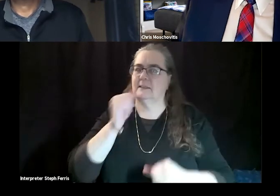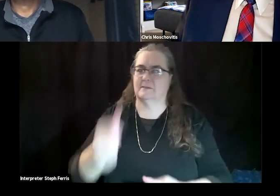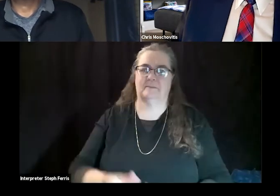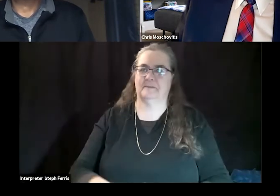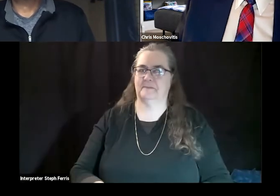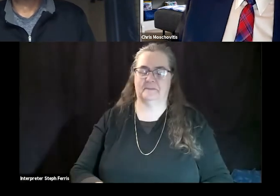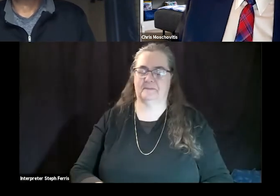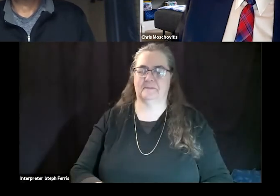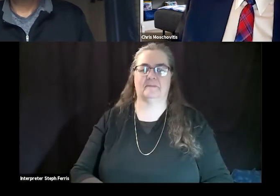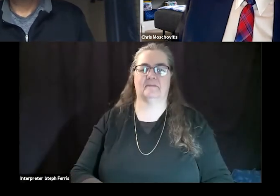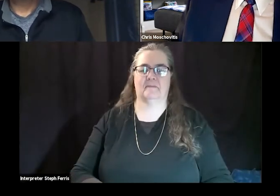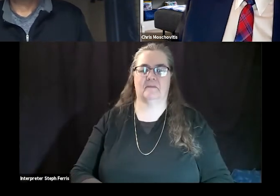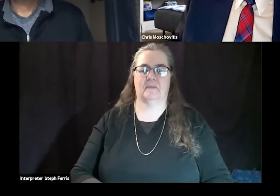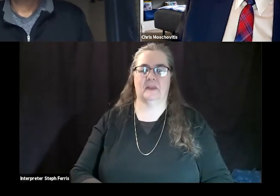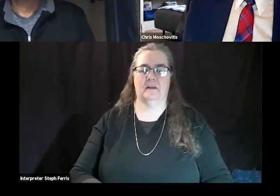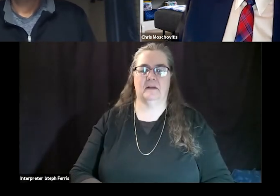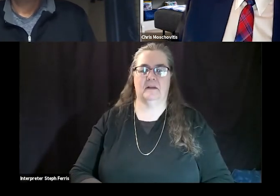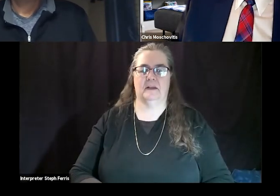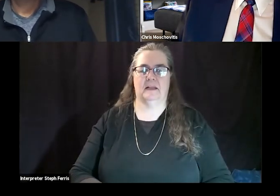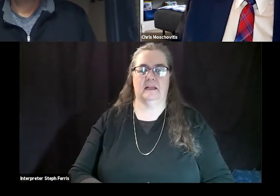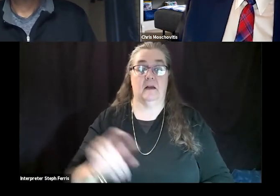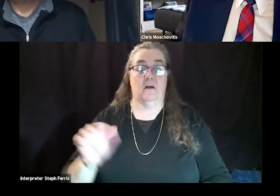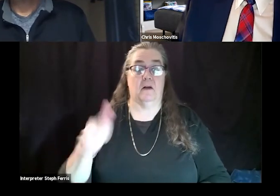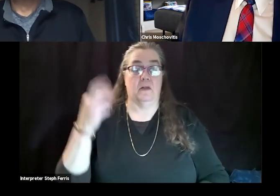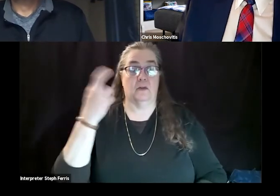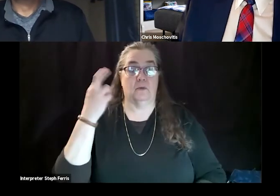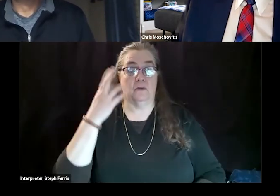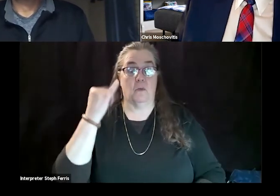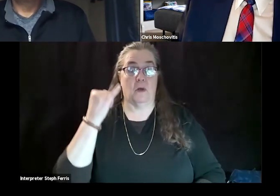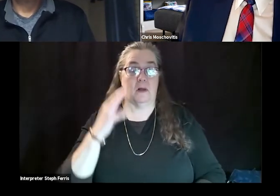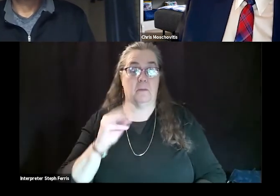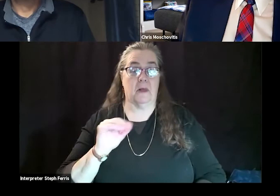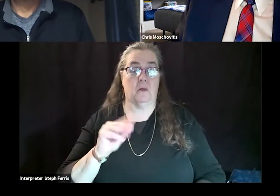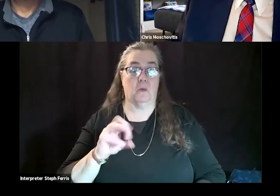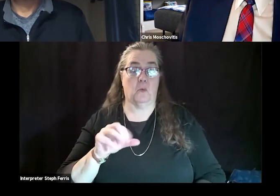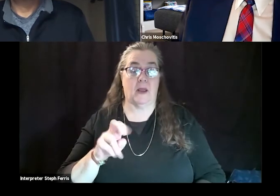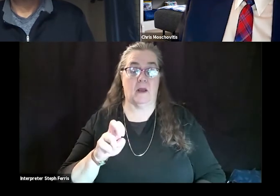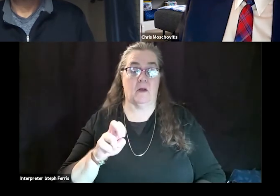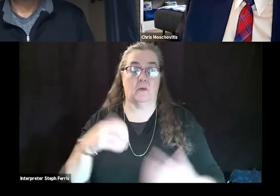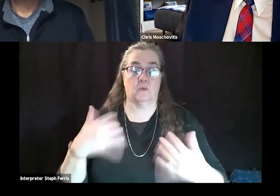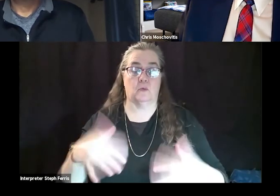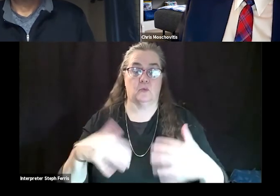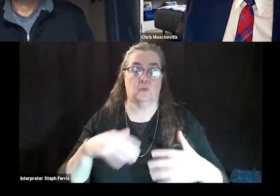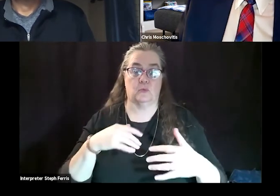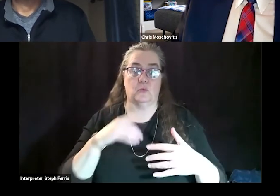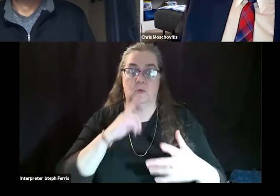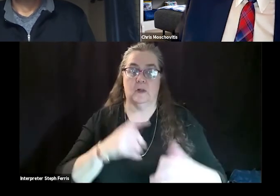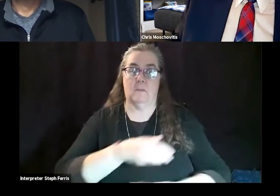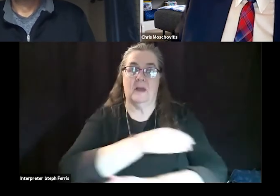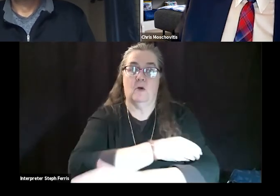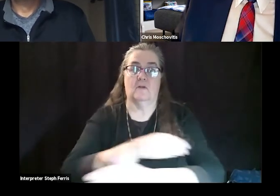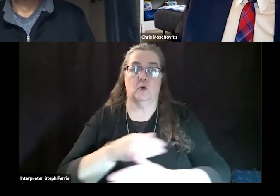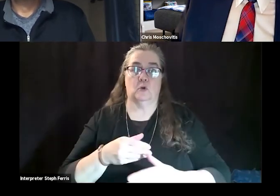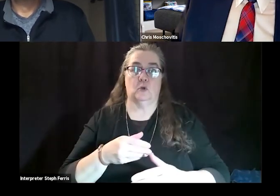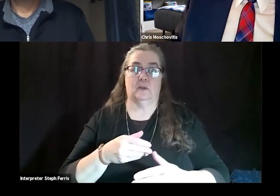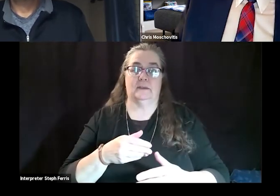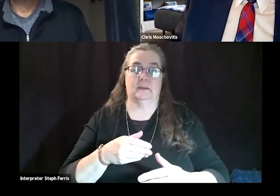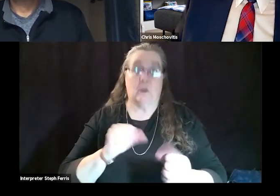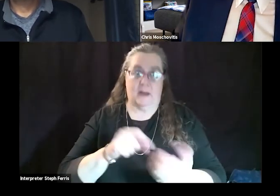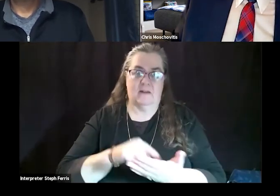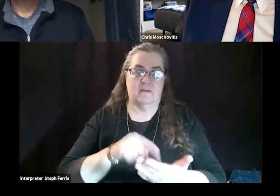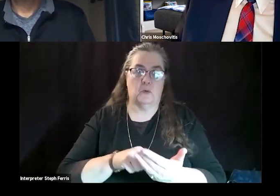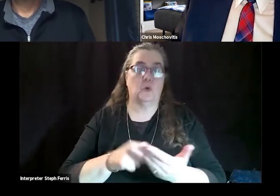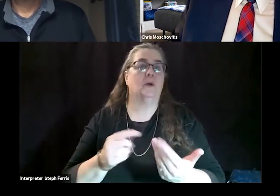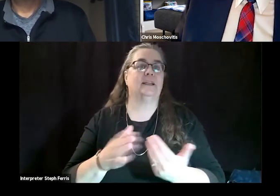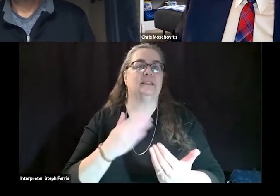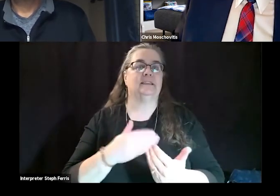part of the reason why it's not going anywhere because it's extraordinarily powerful, very affordable, and really scalable. I